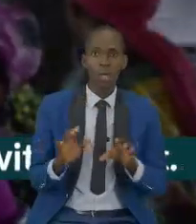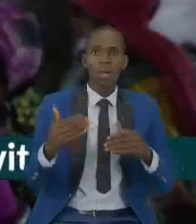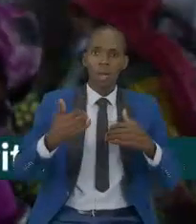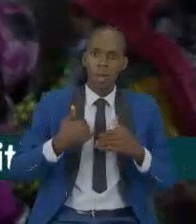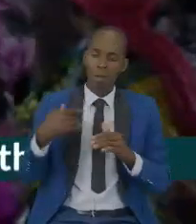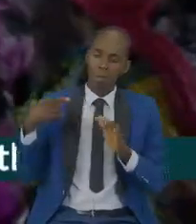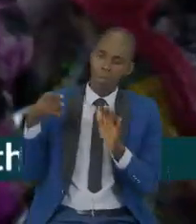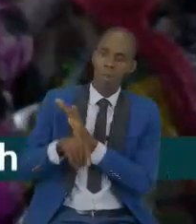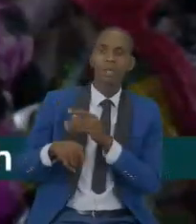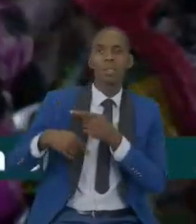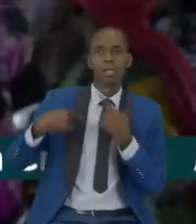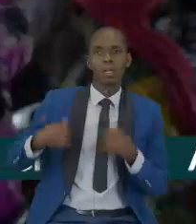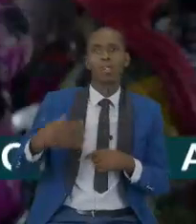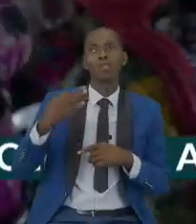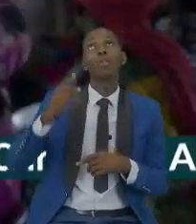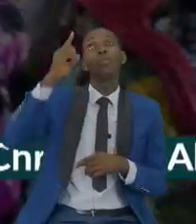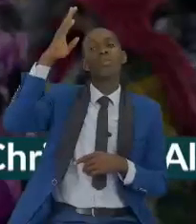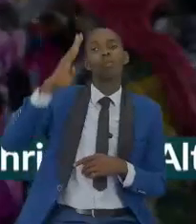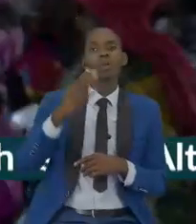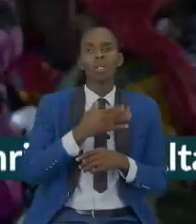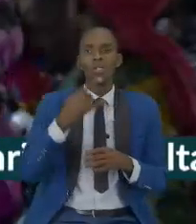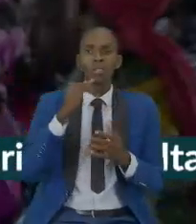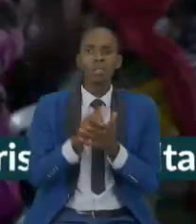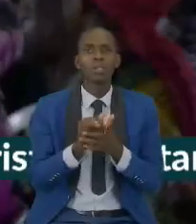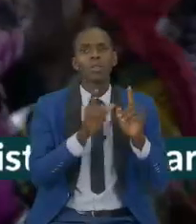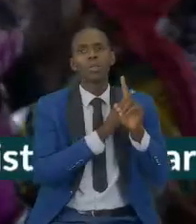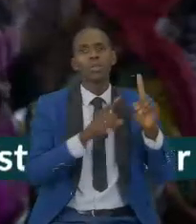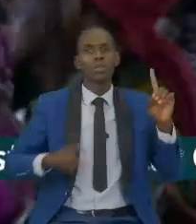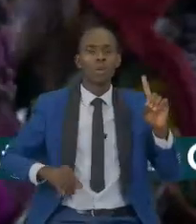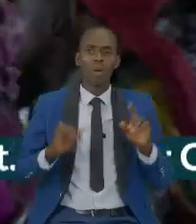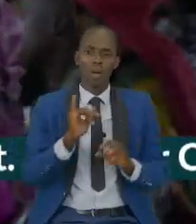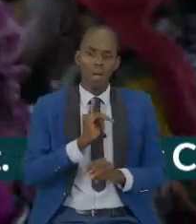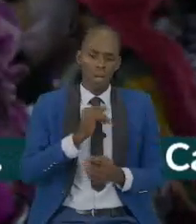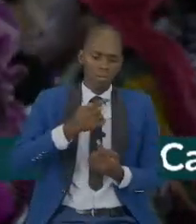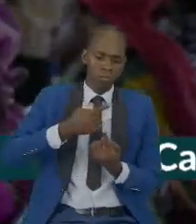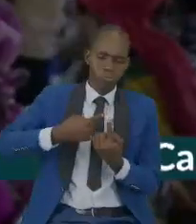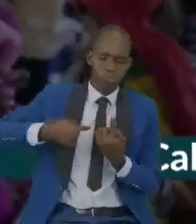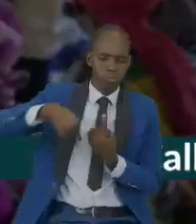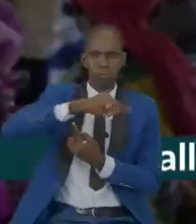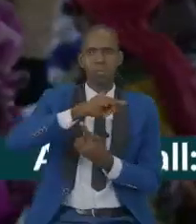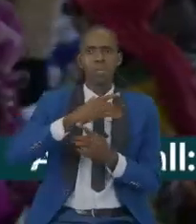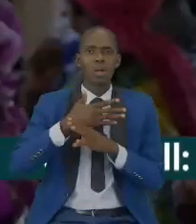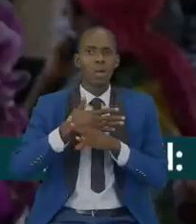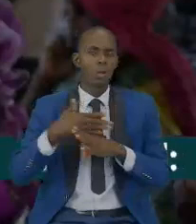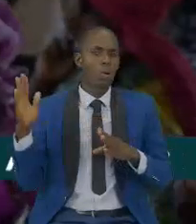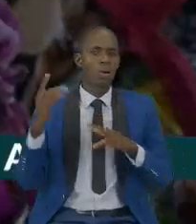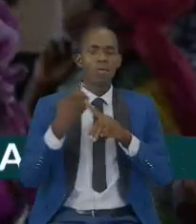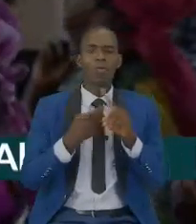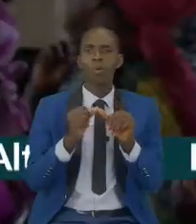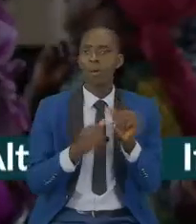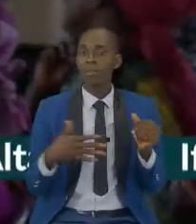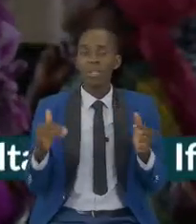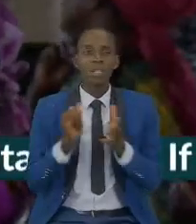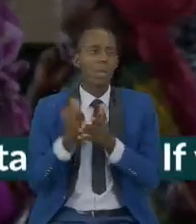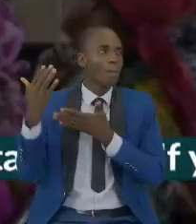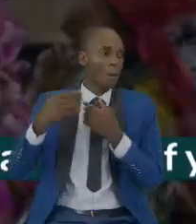God and say, Lord, I turn away from everything that brought pain